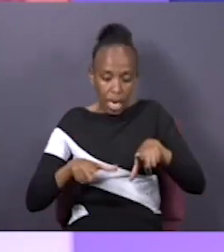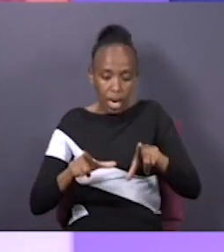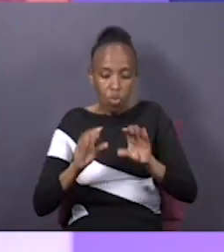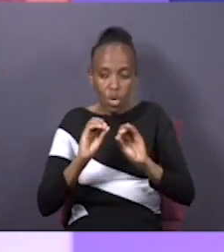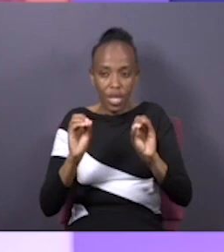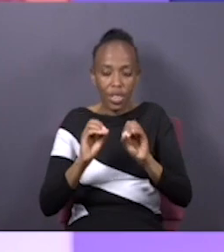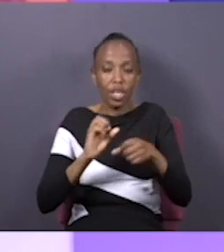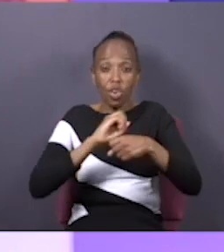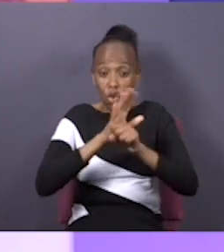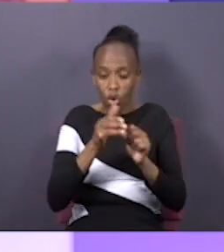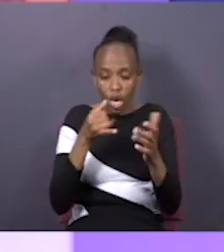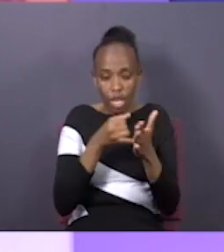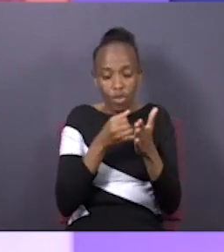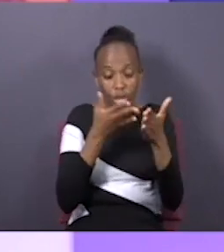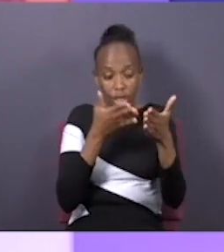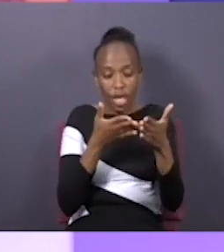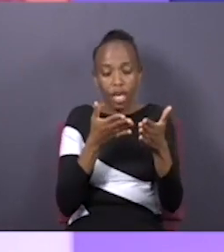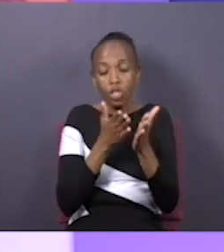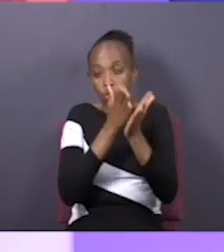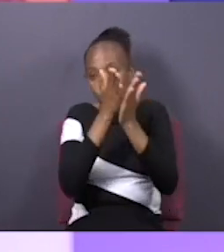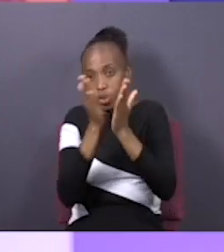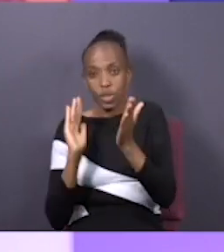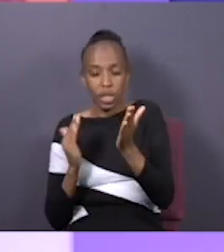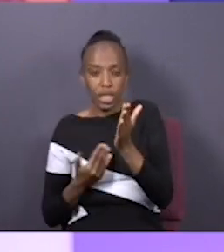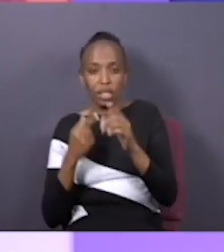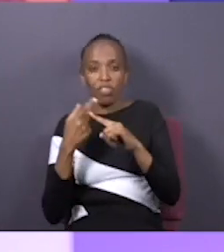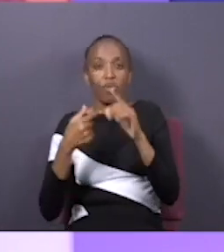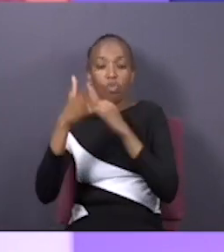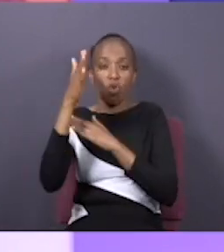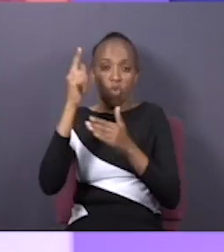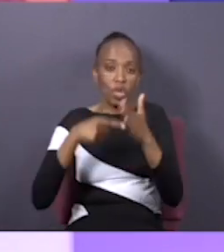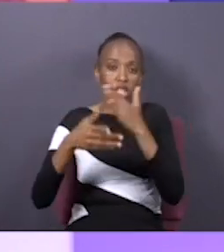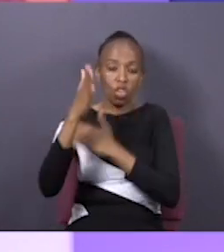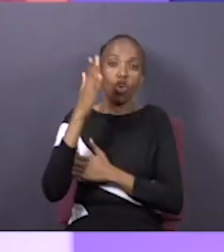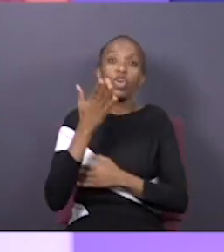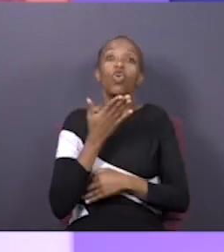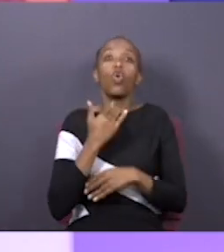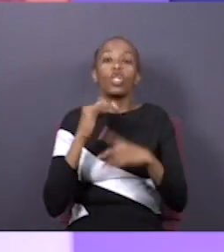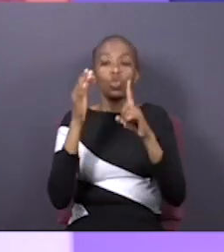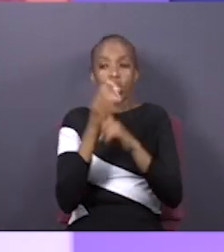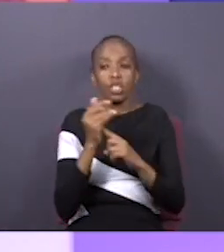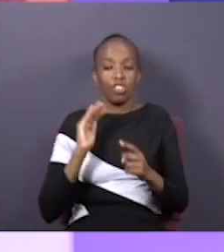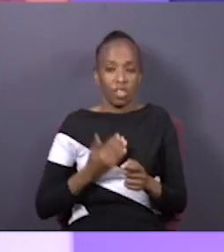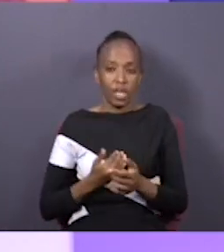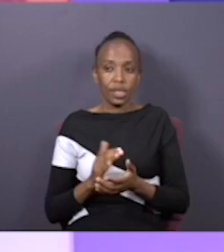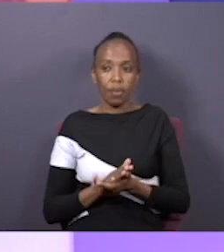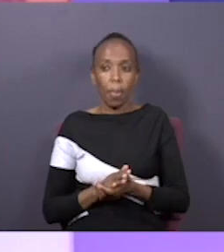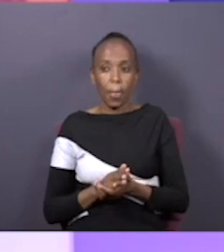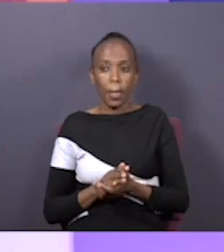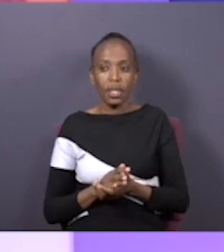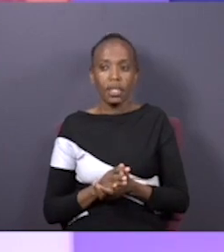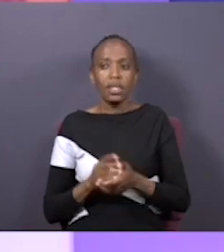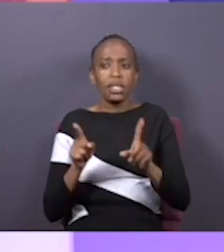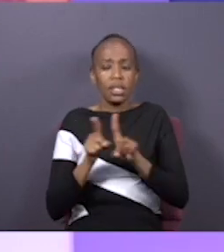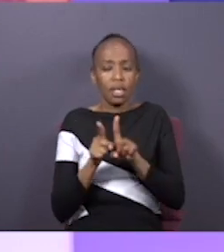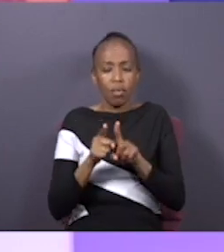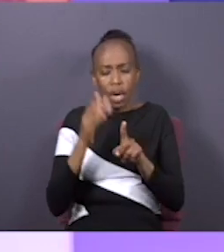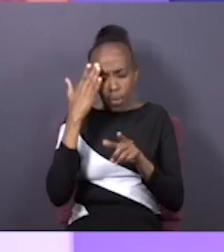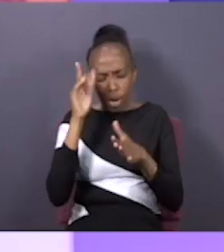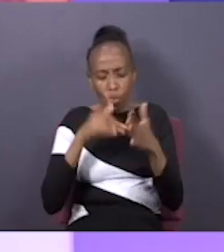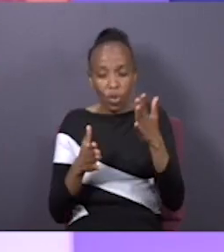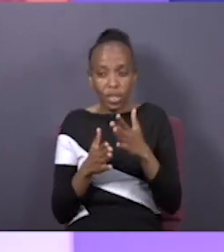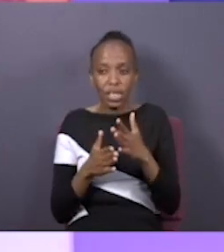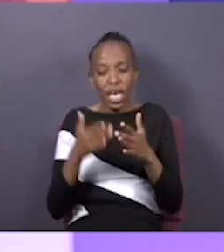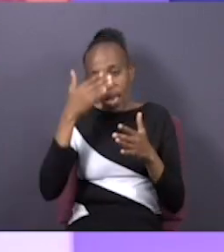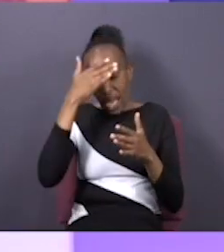anything, Corona included, to distract us from what God wants to achieve for us. But I also notice that Paul